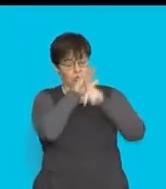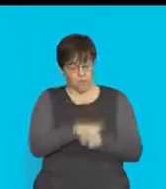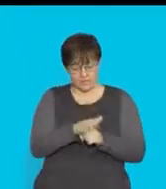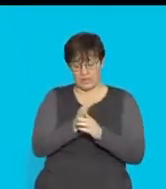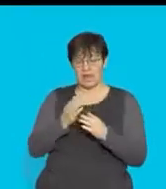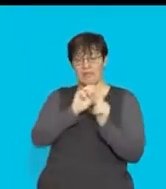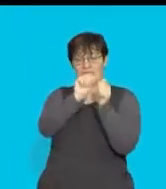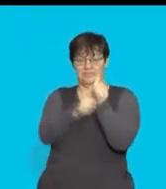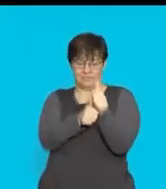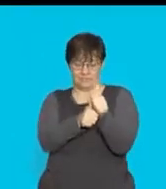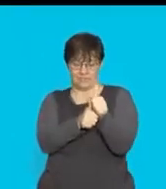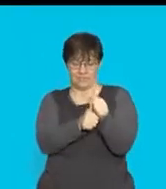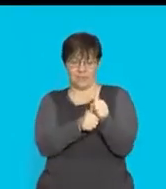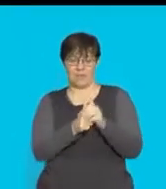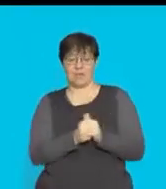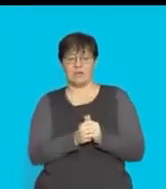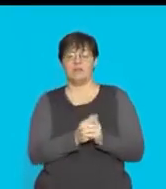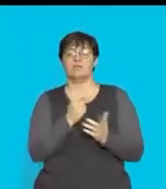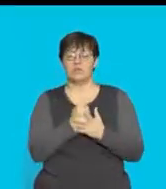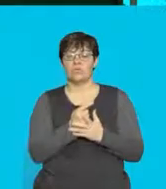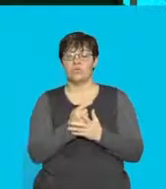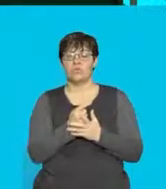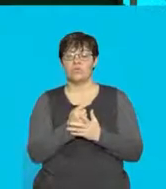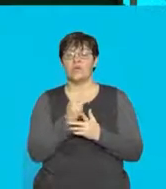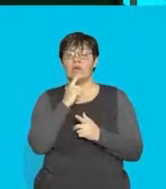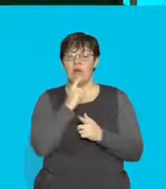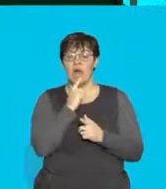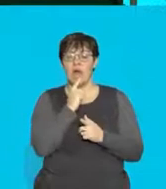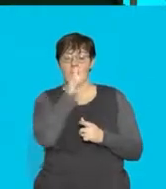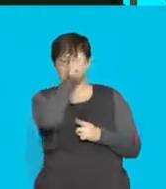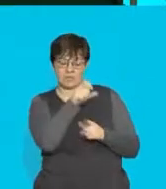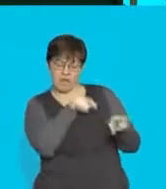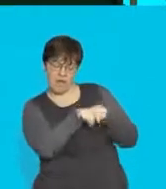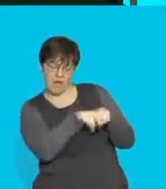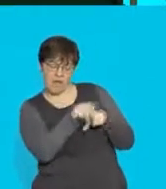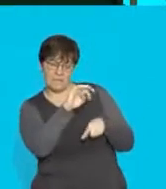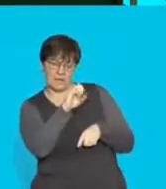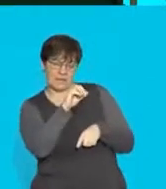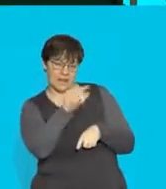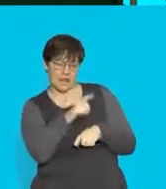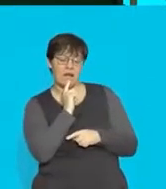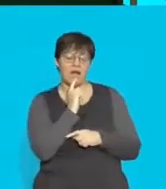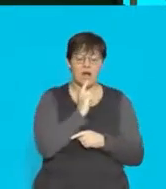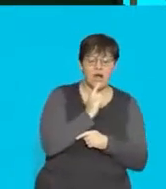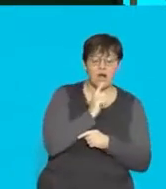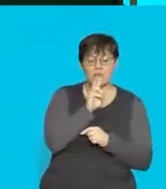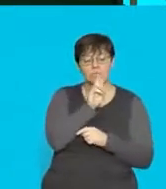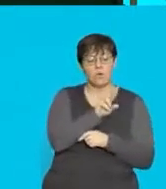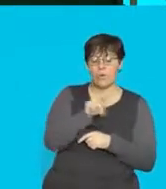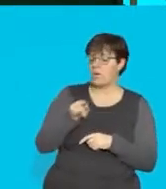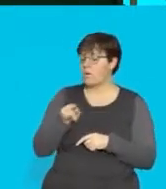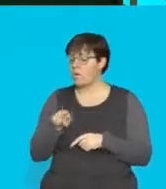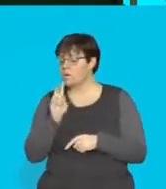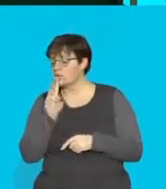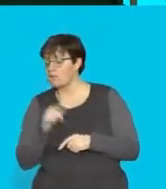it's important that we understand that the term dominant was coined when Mendel carried out his experiment. And when he did his experiment,